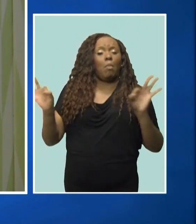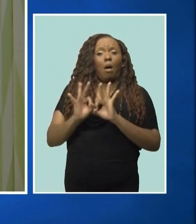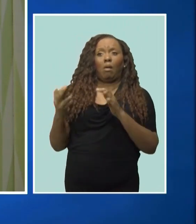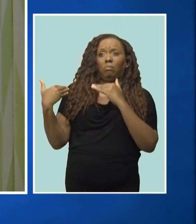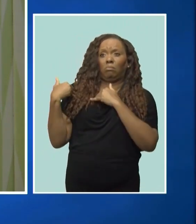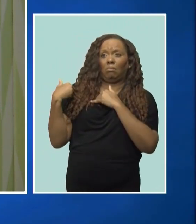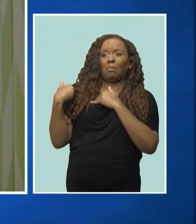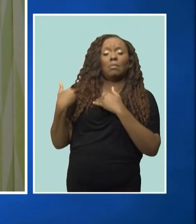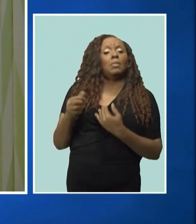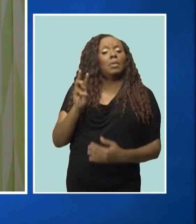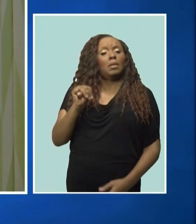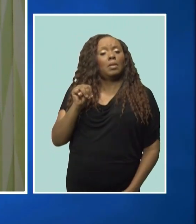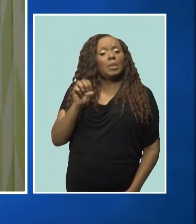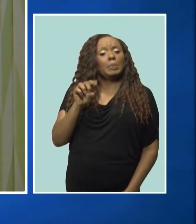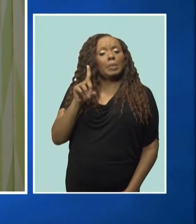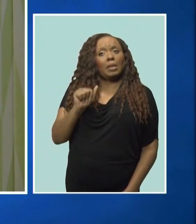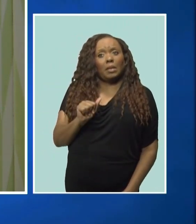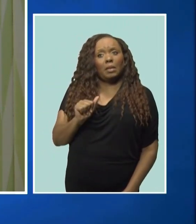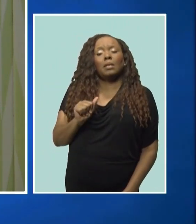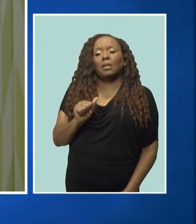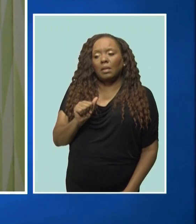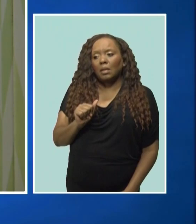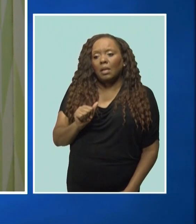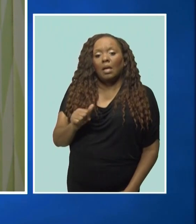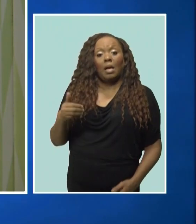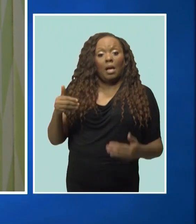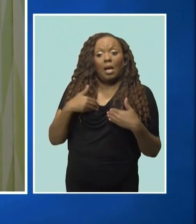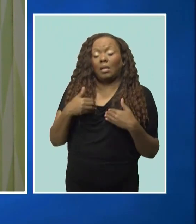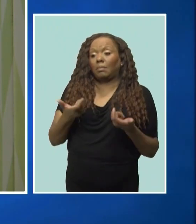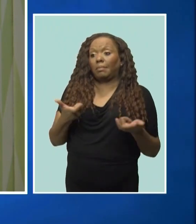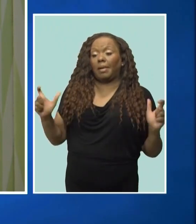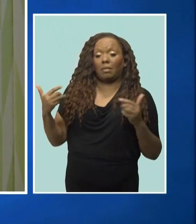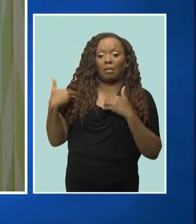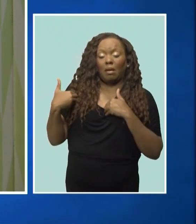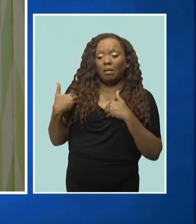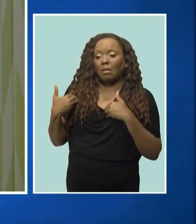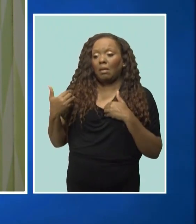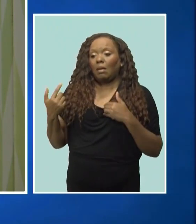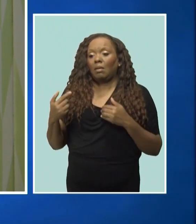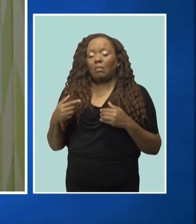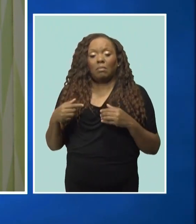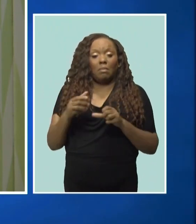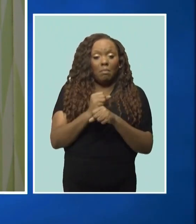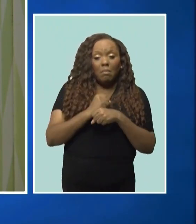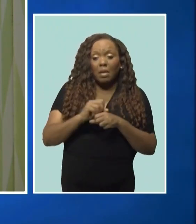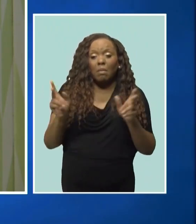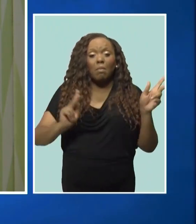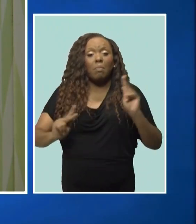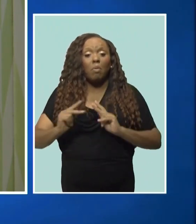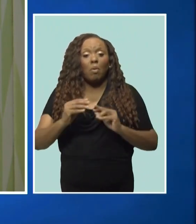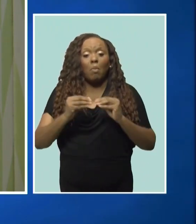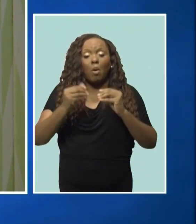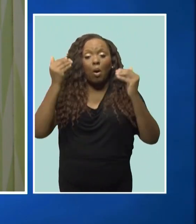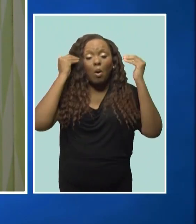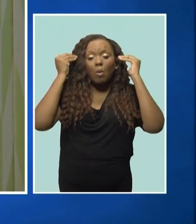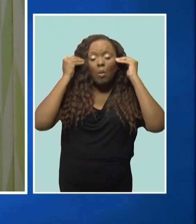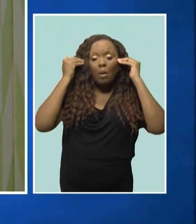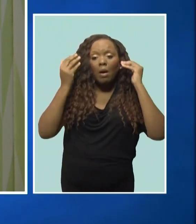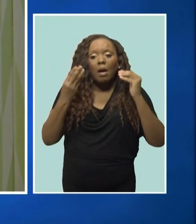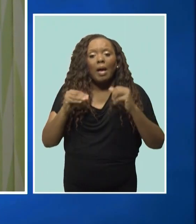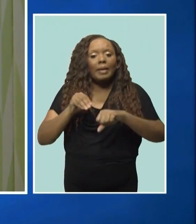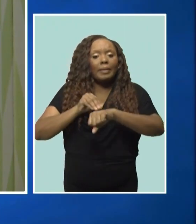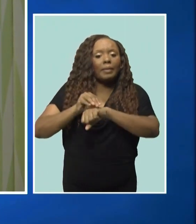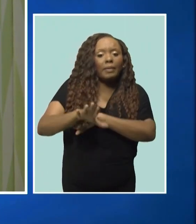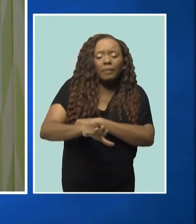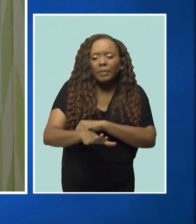able to engage and to shape public perception, to increase awareness, and ultimately to influence behaviors, and that's what